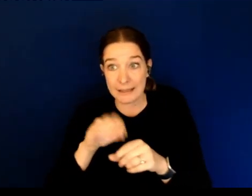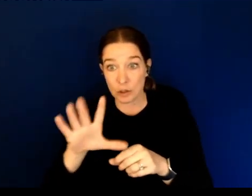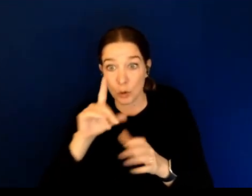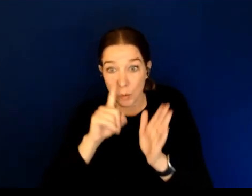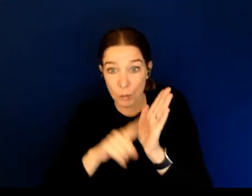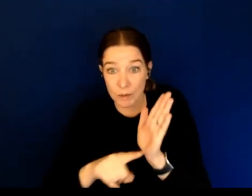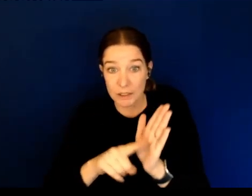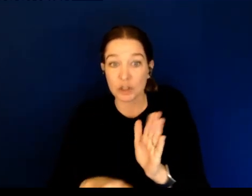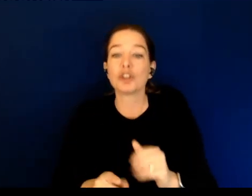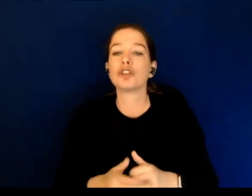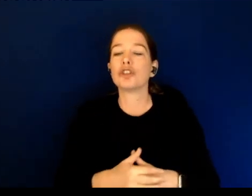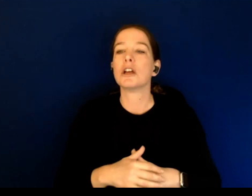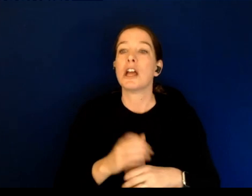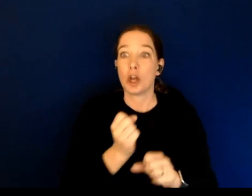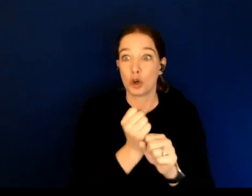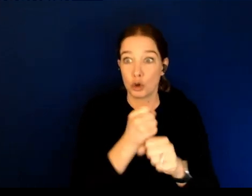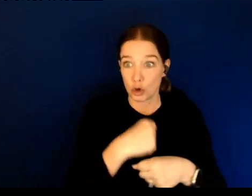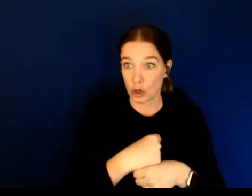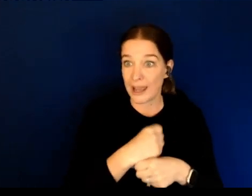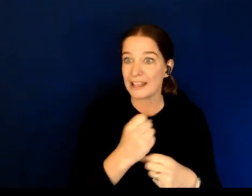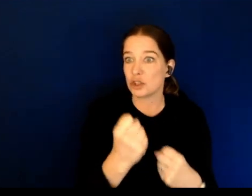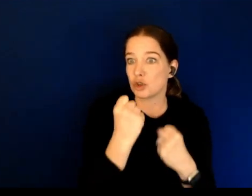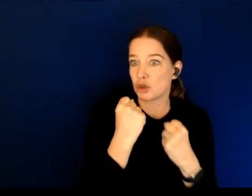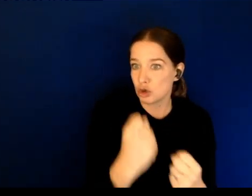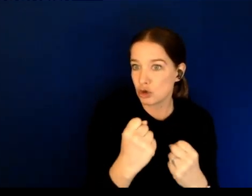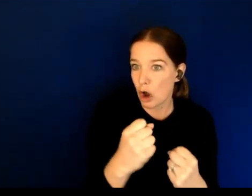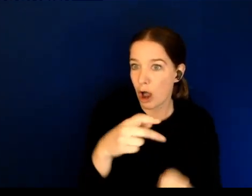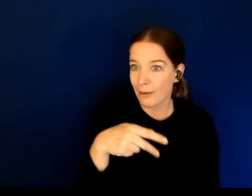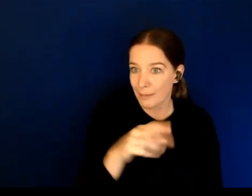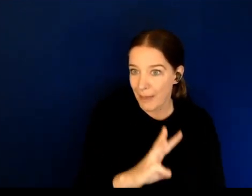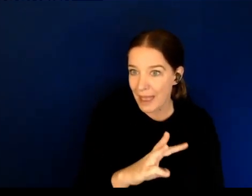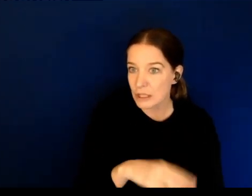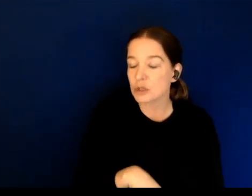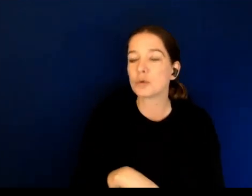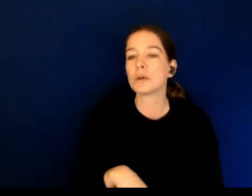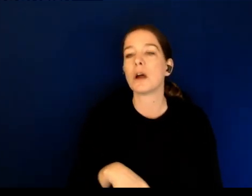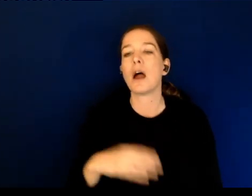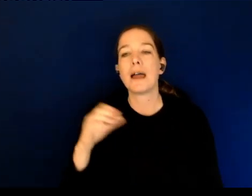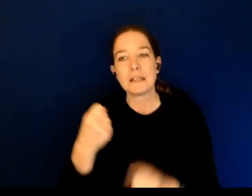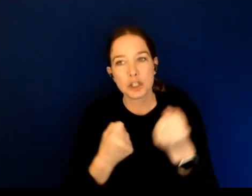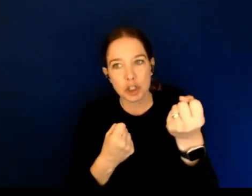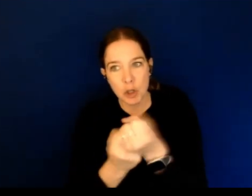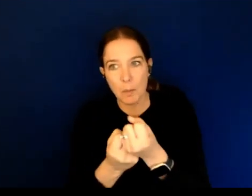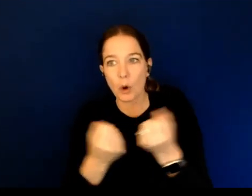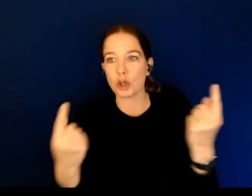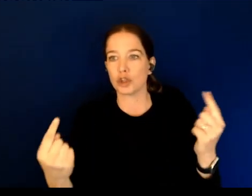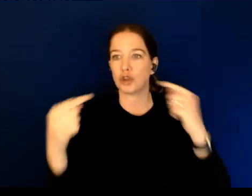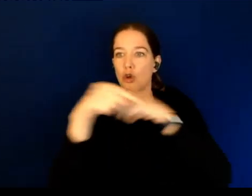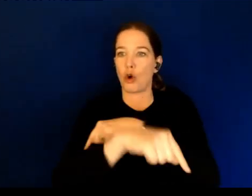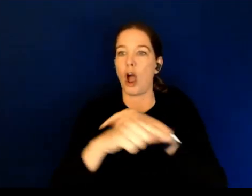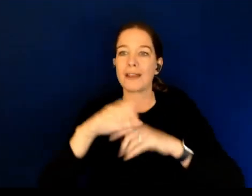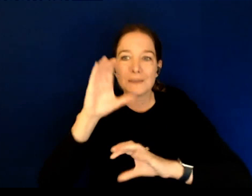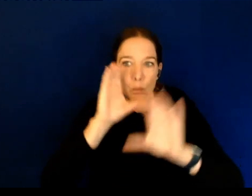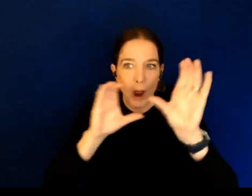strong passwords. Consider features like cross-platform support browser